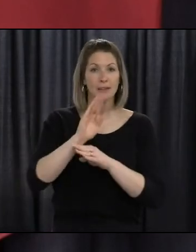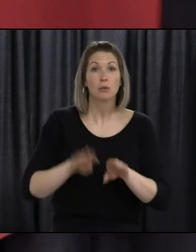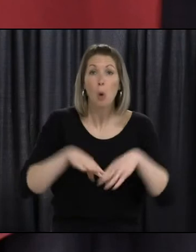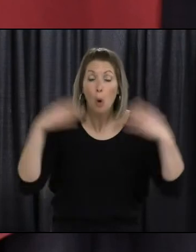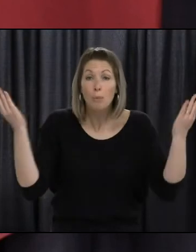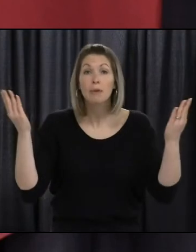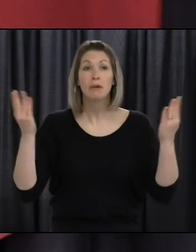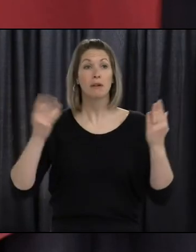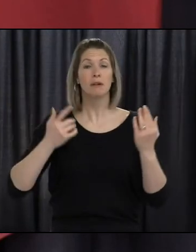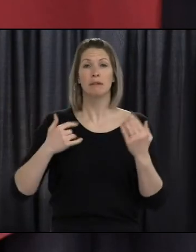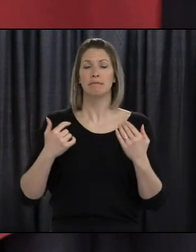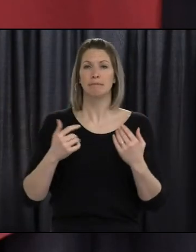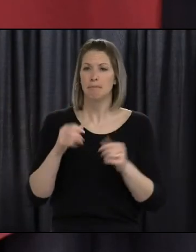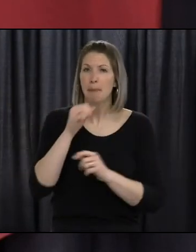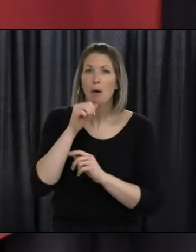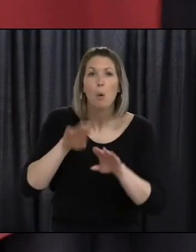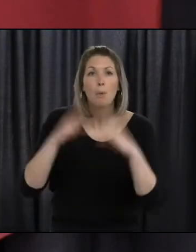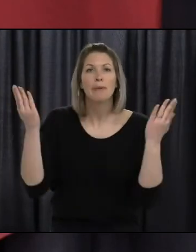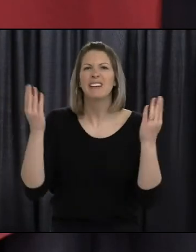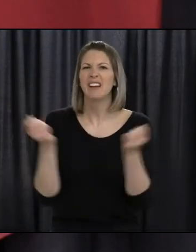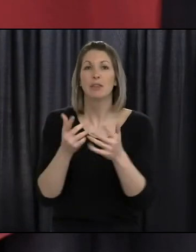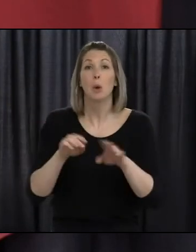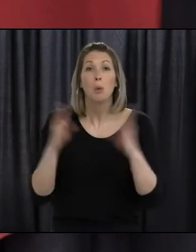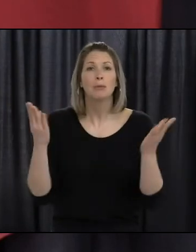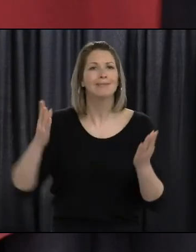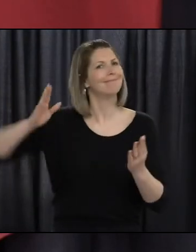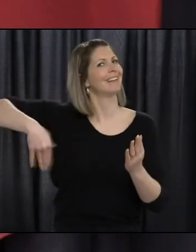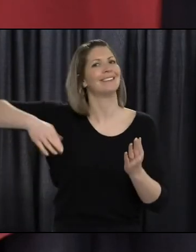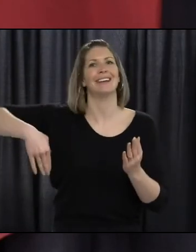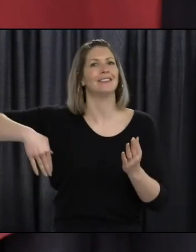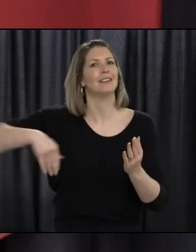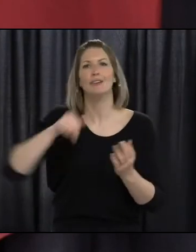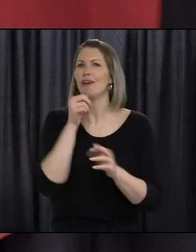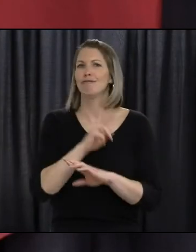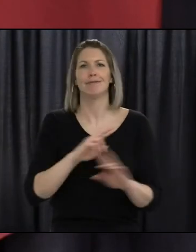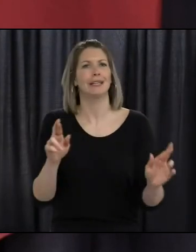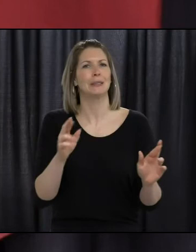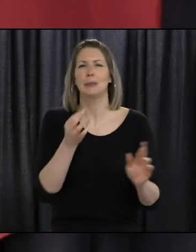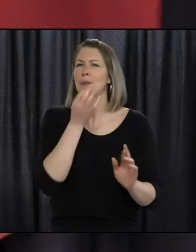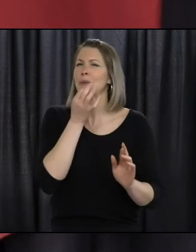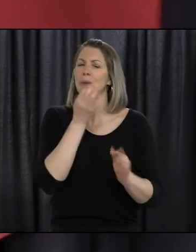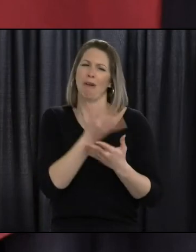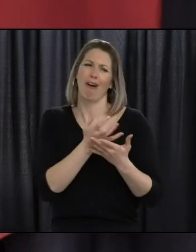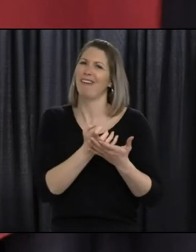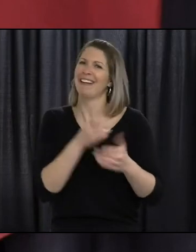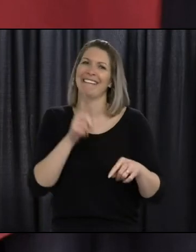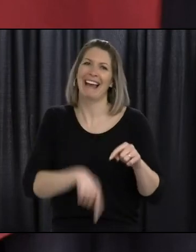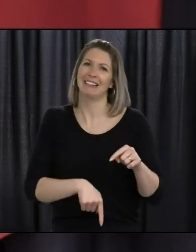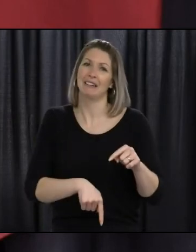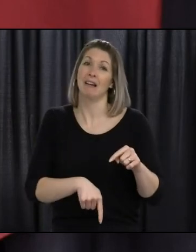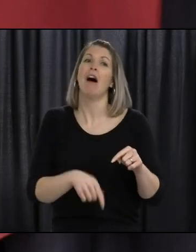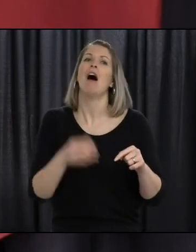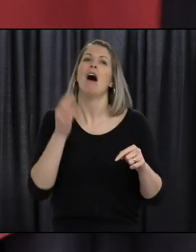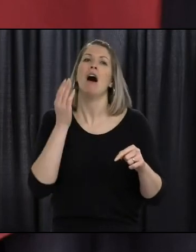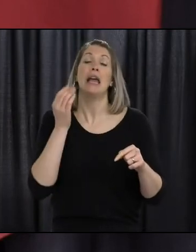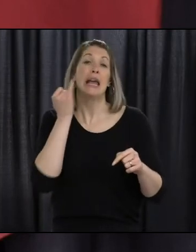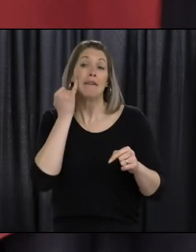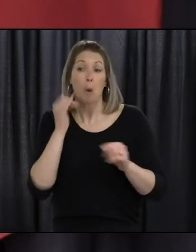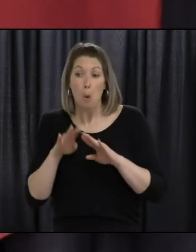would be irresponsible, and we will not be doing anything that's irresponsible. And I expect that you all want us to